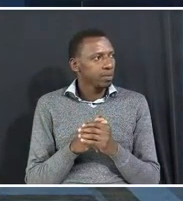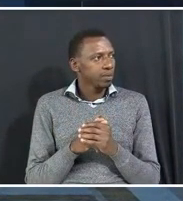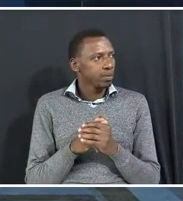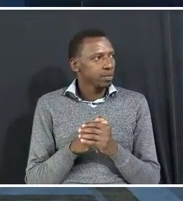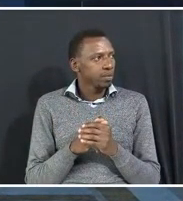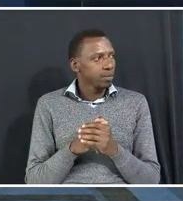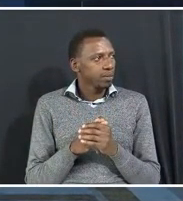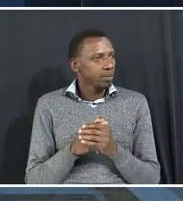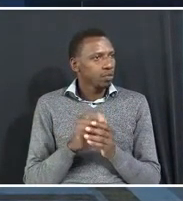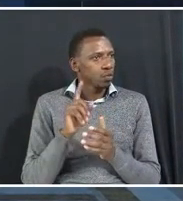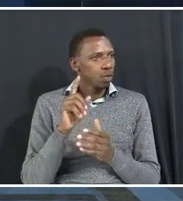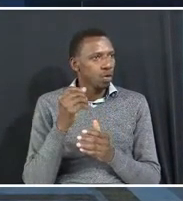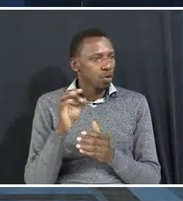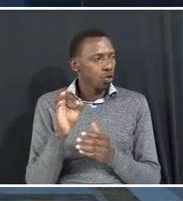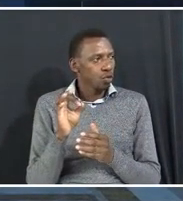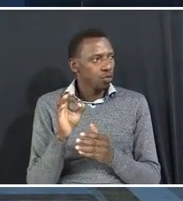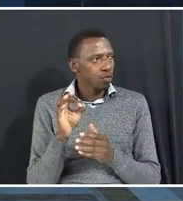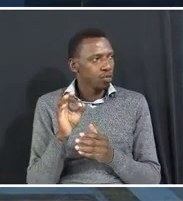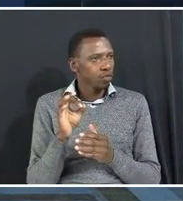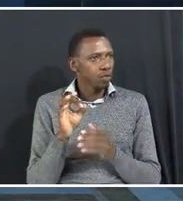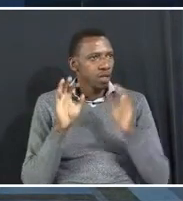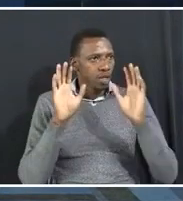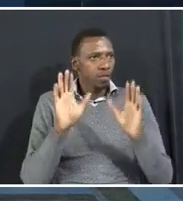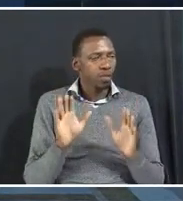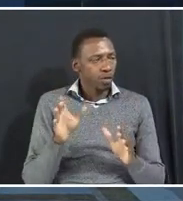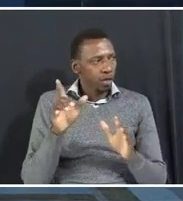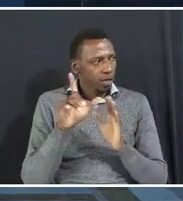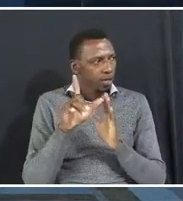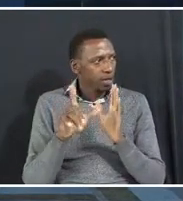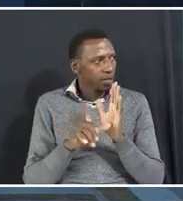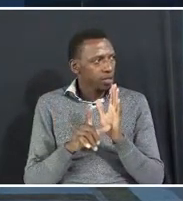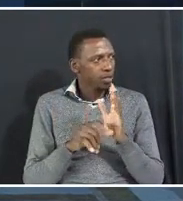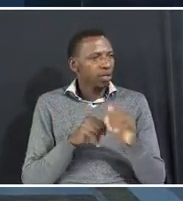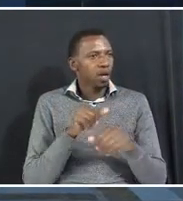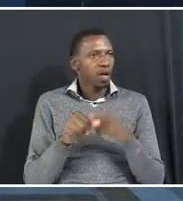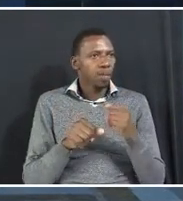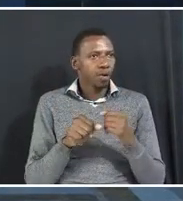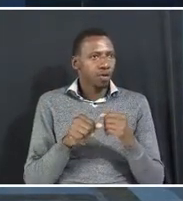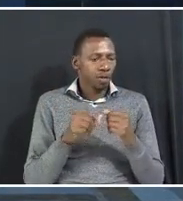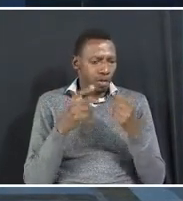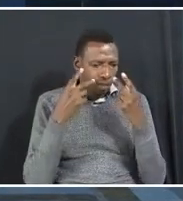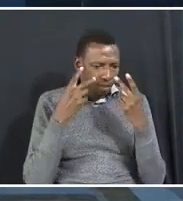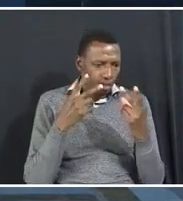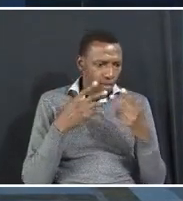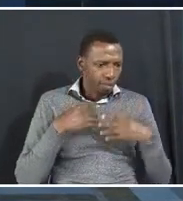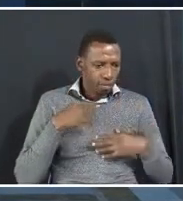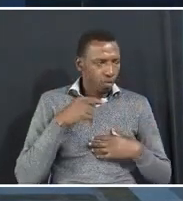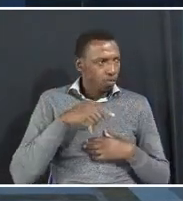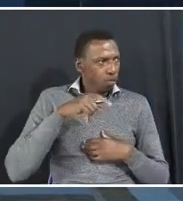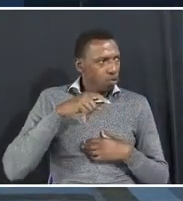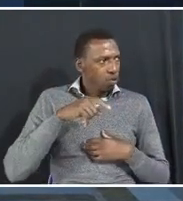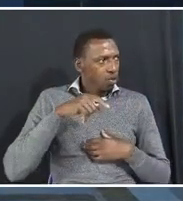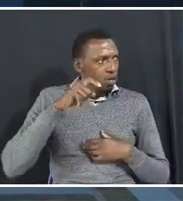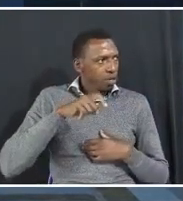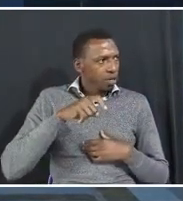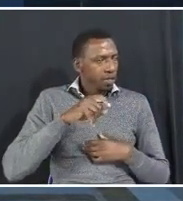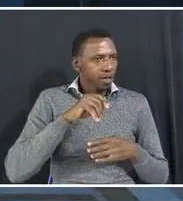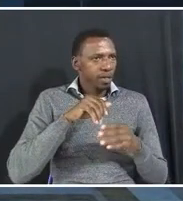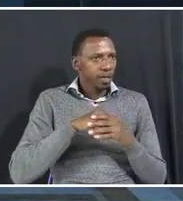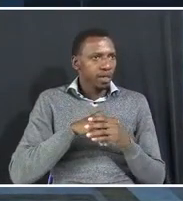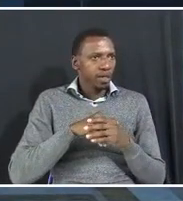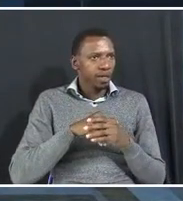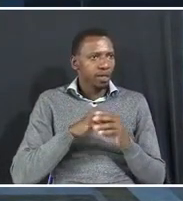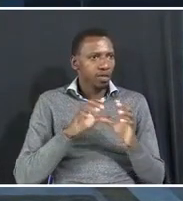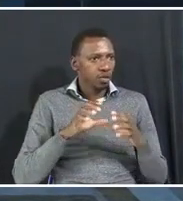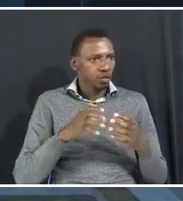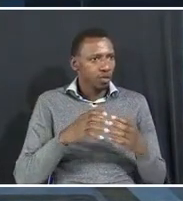One of the key takeaway you've mentioned is about identifying the need in the community. Right. So these are physical things at the